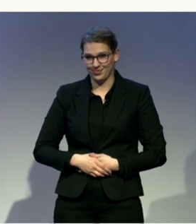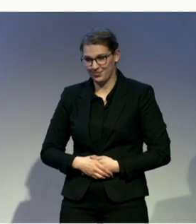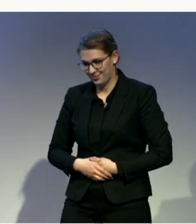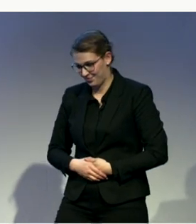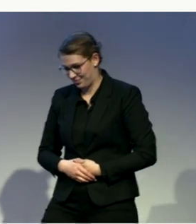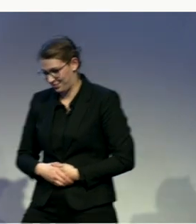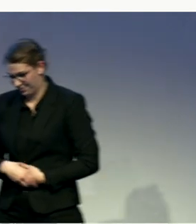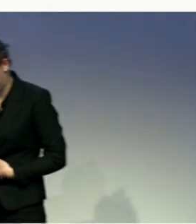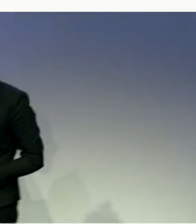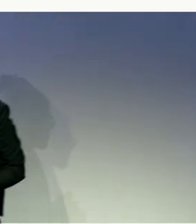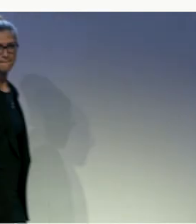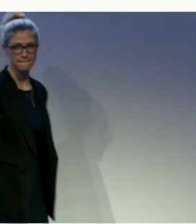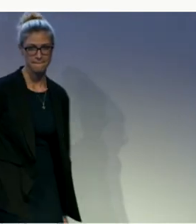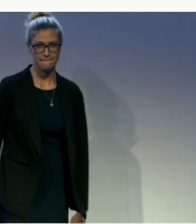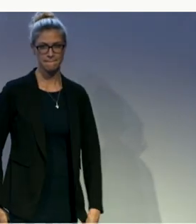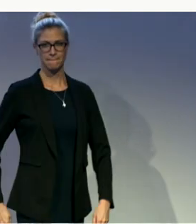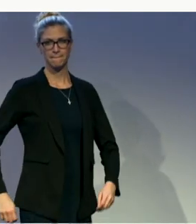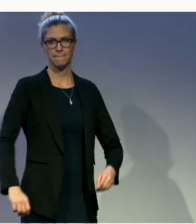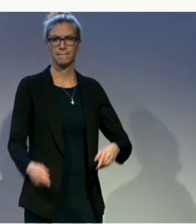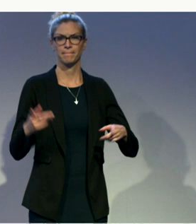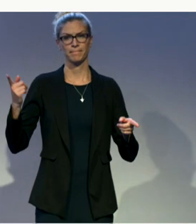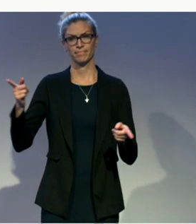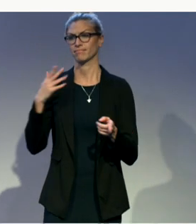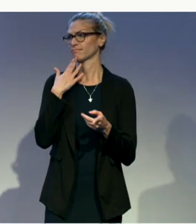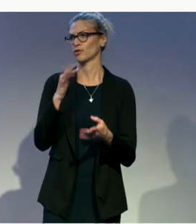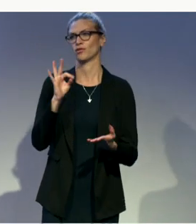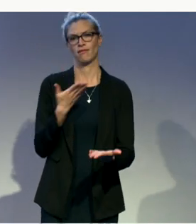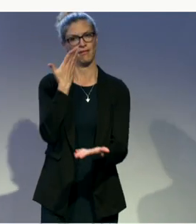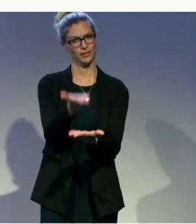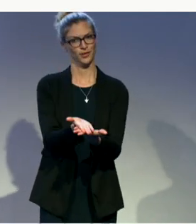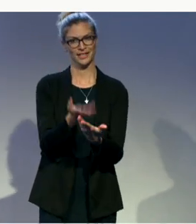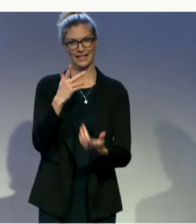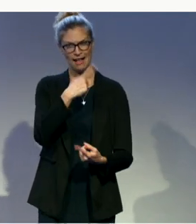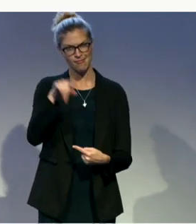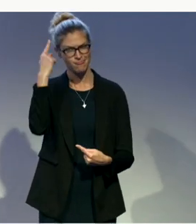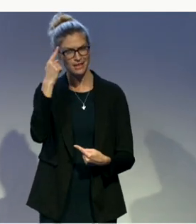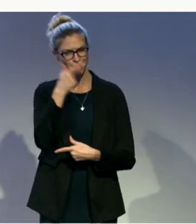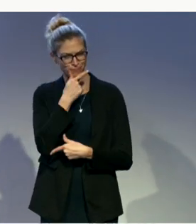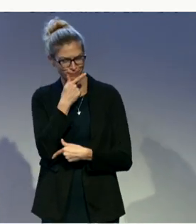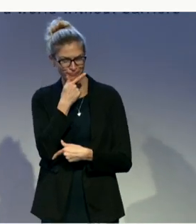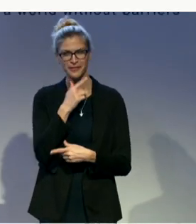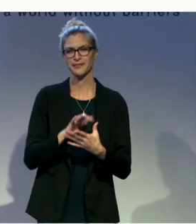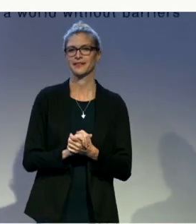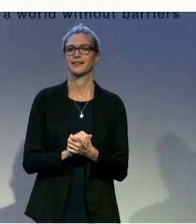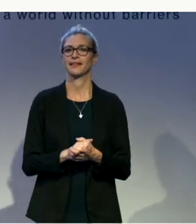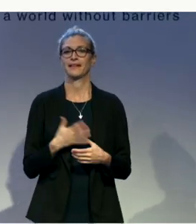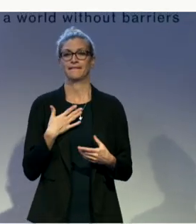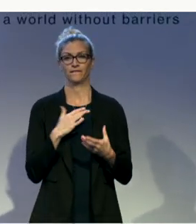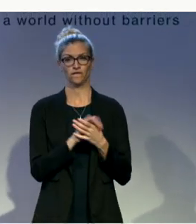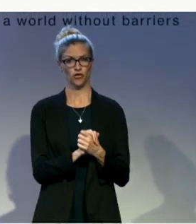And it's something also you've mentioned during your presentation, the need to have friends, to establish partnership, to not to think that